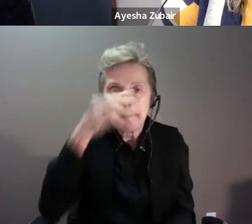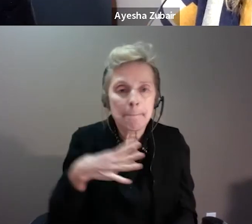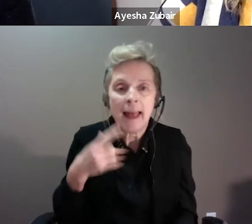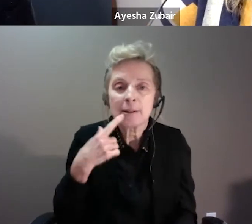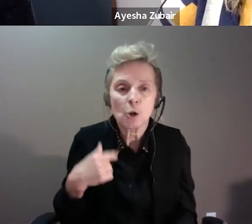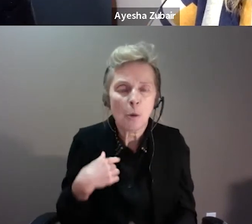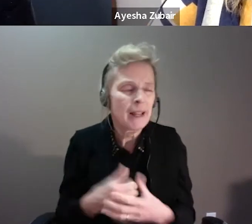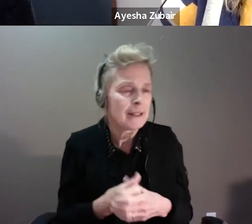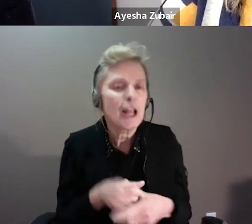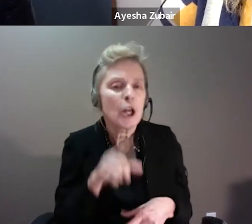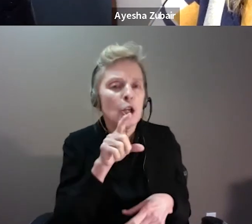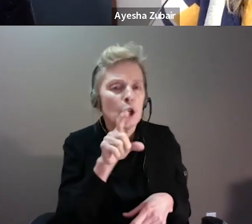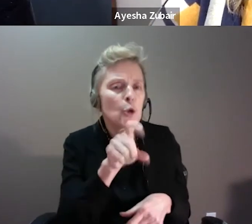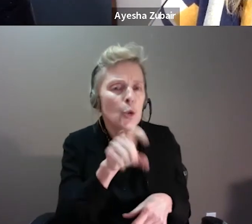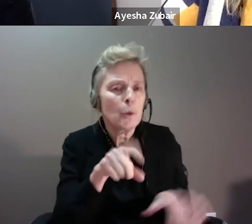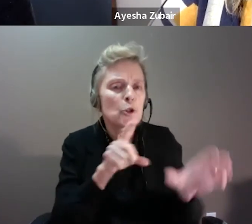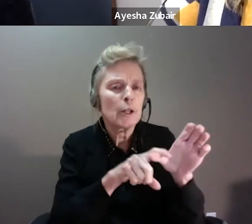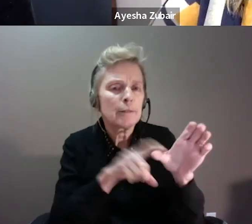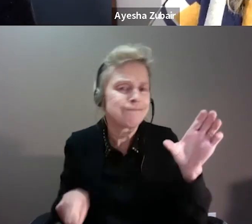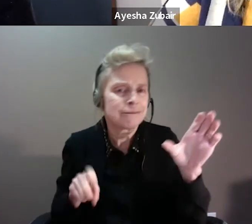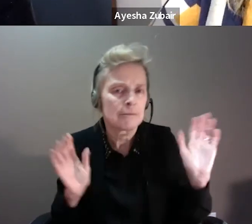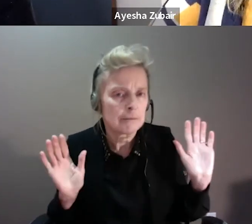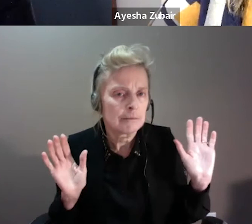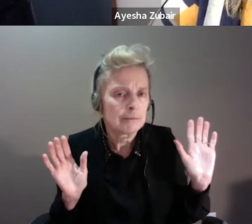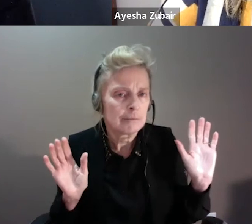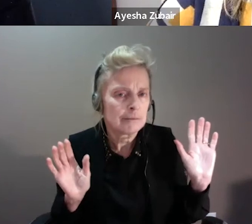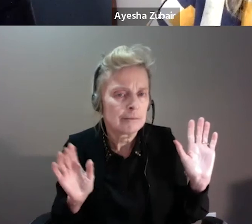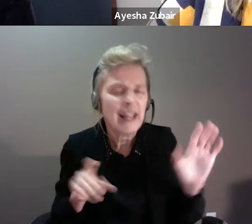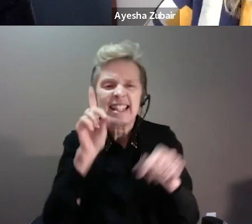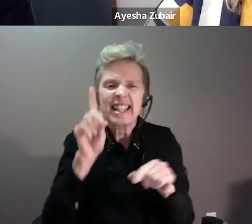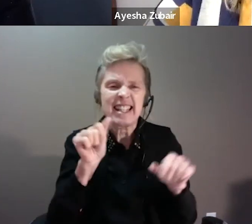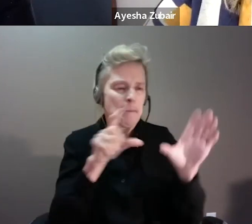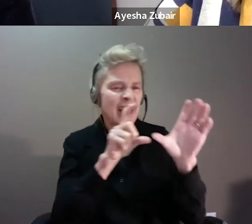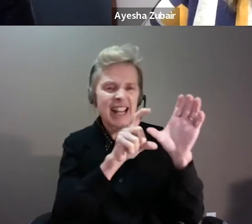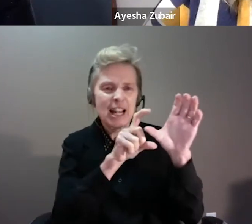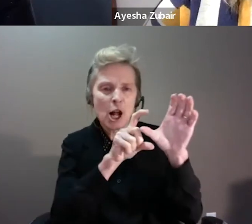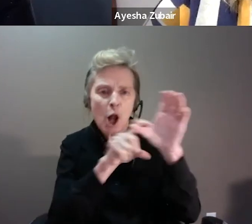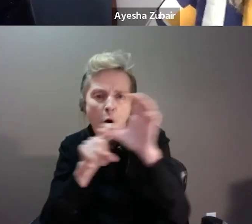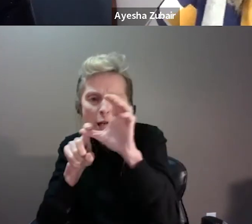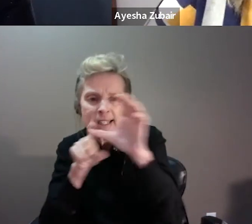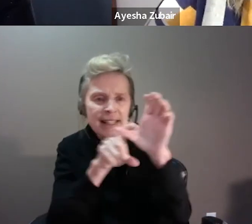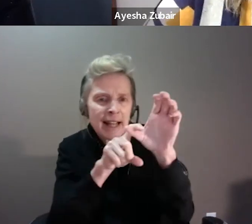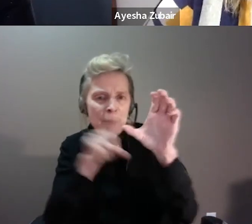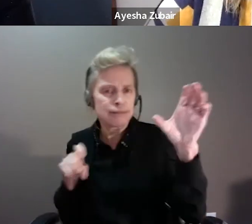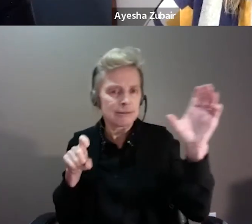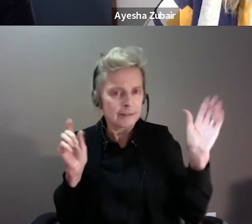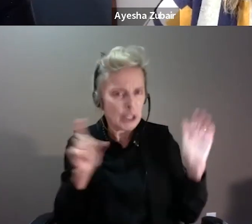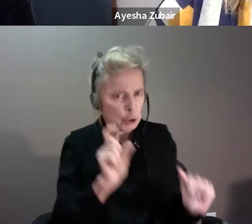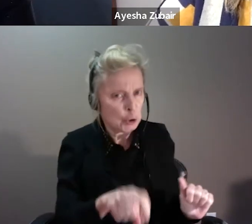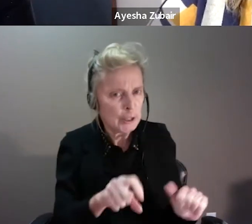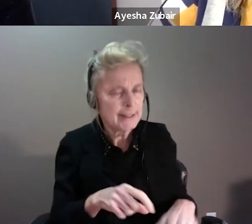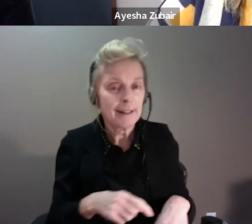Ayesha, you need to come out of the closet. Like come out of it. Like that's it. Disability closet, you need to get out of it. And so I was like, okay. And then, but also like, I